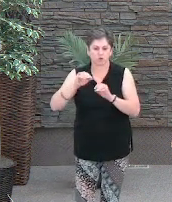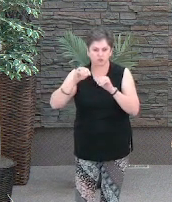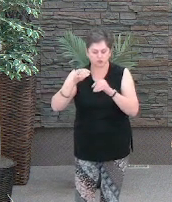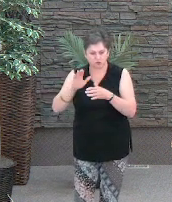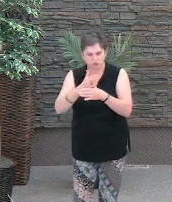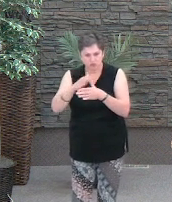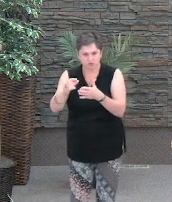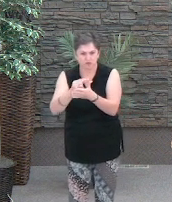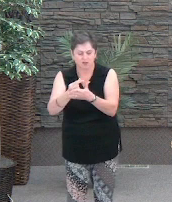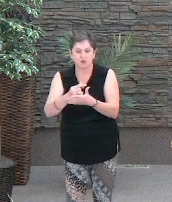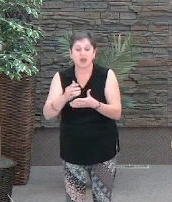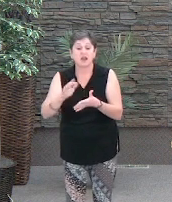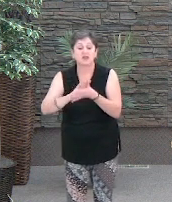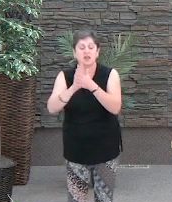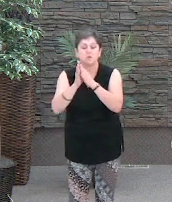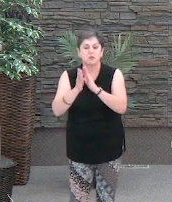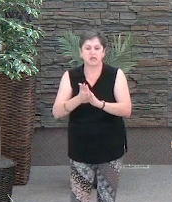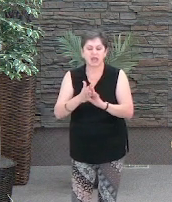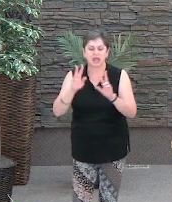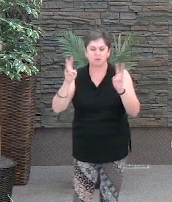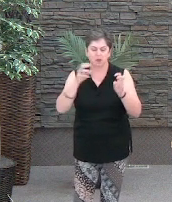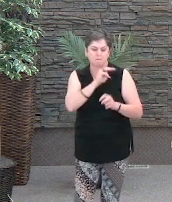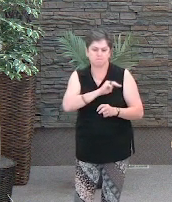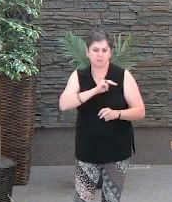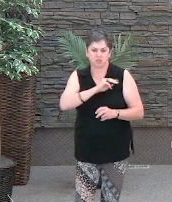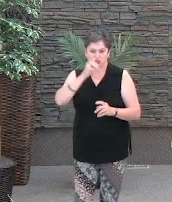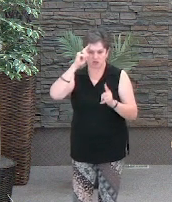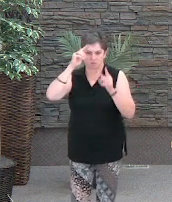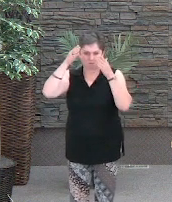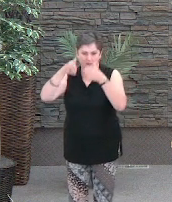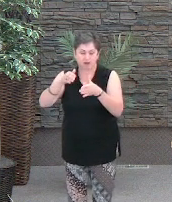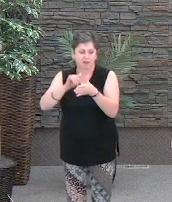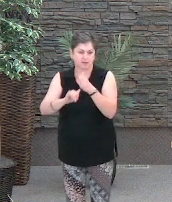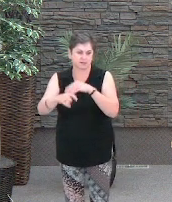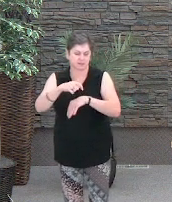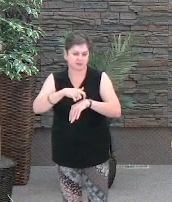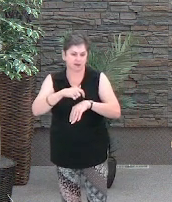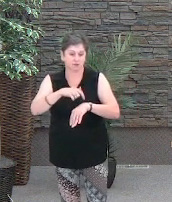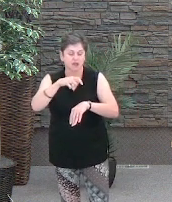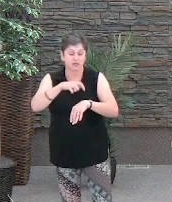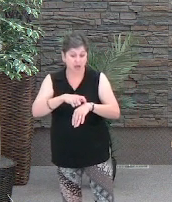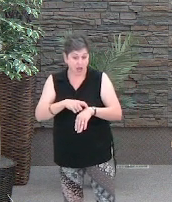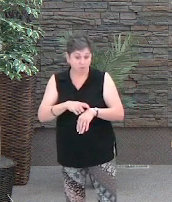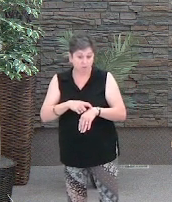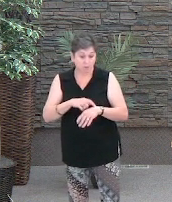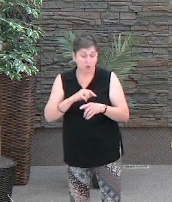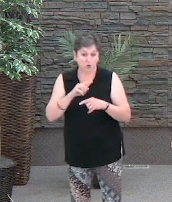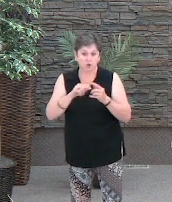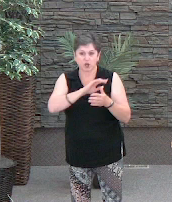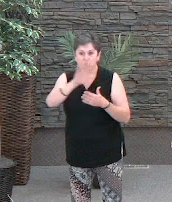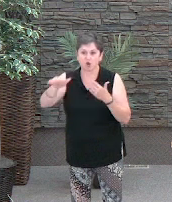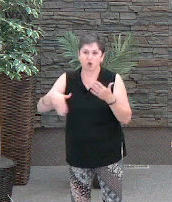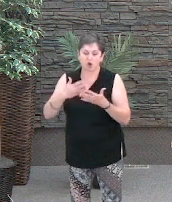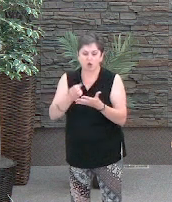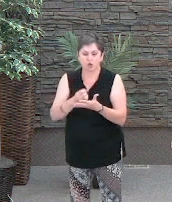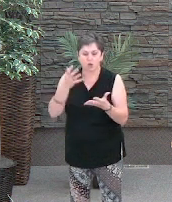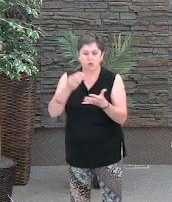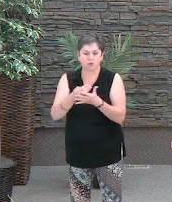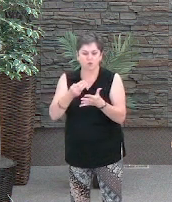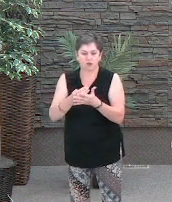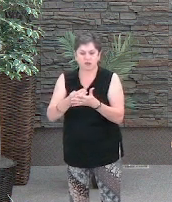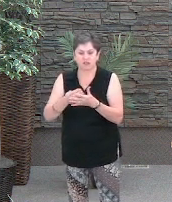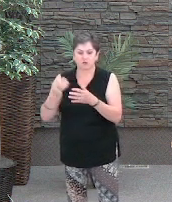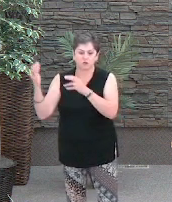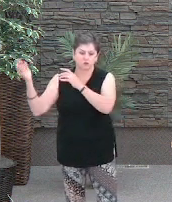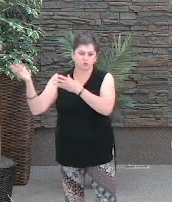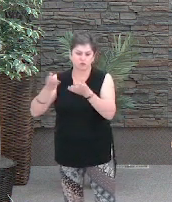became unprecedentedly mission-minded at this time. At a time, by the way, when all the wealth of the nations was